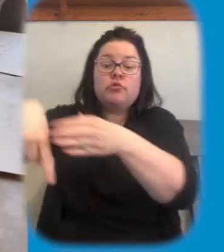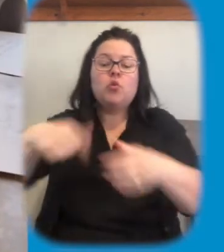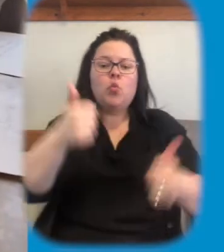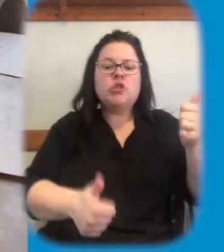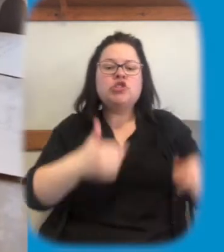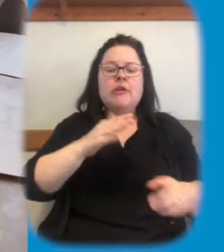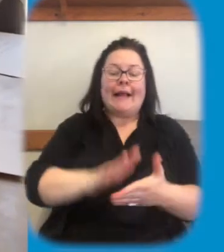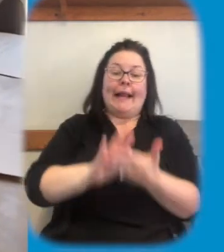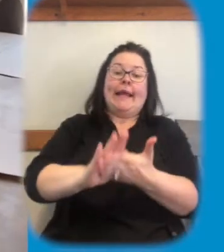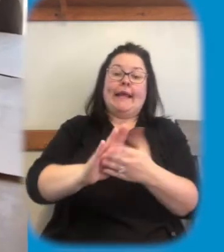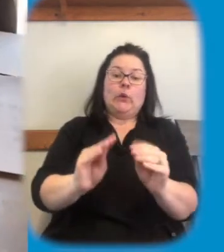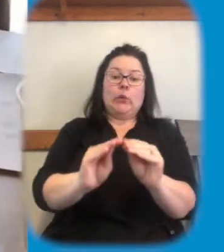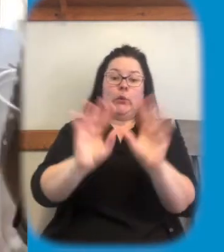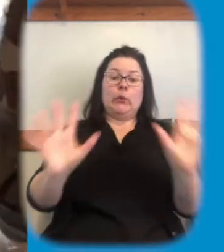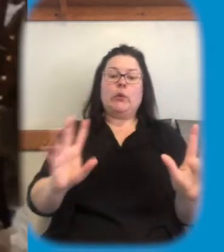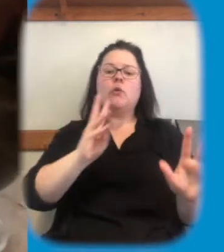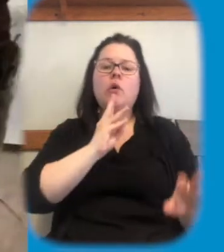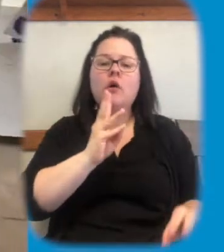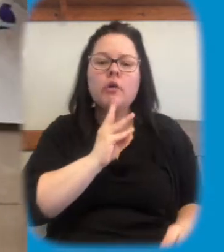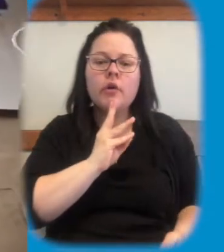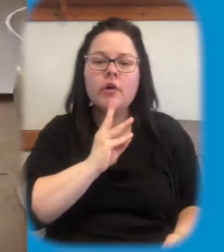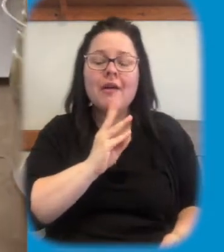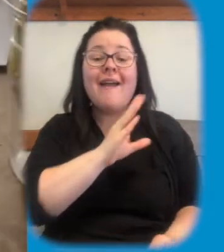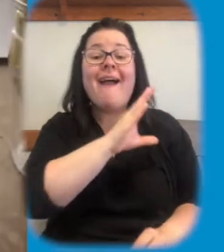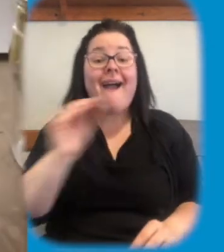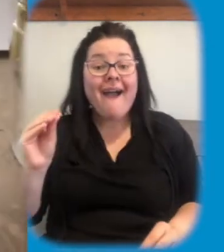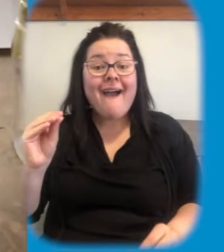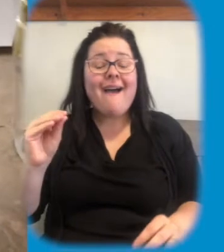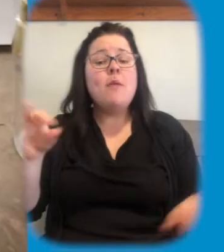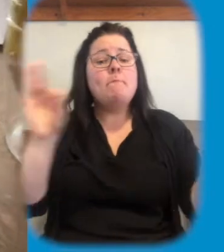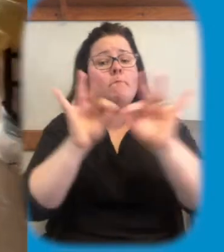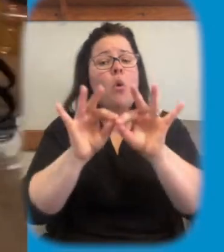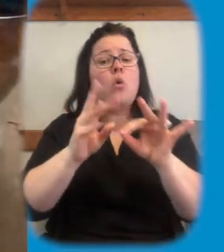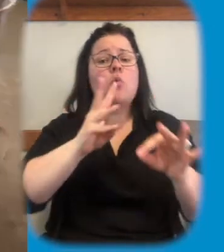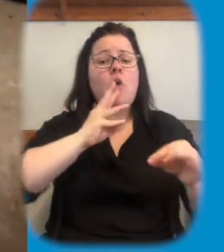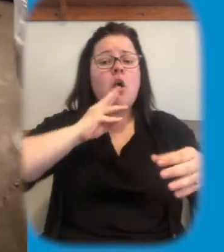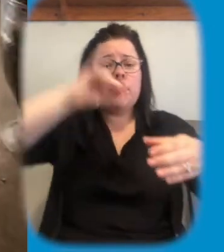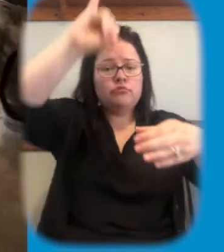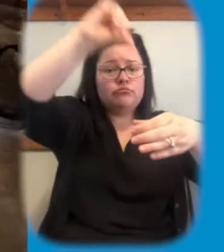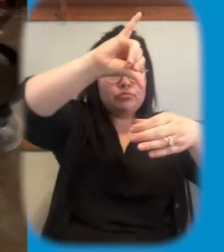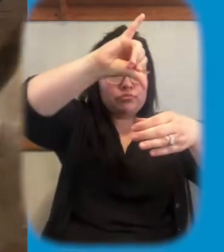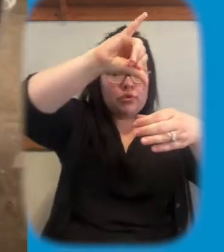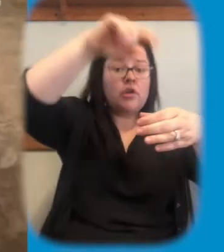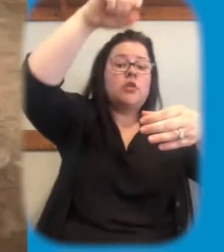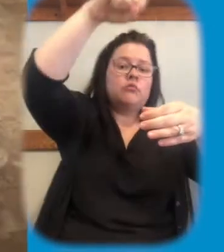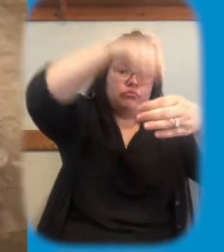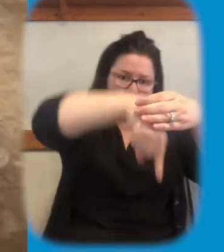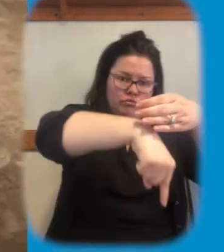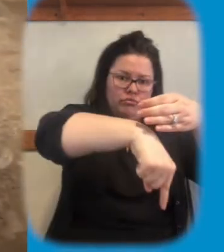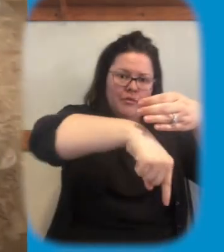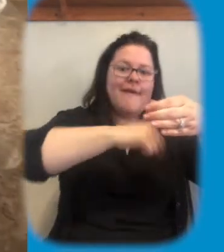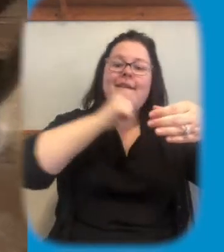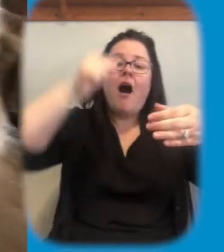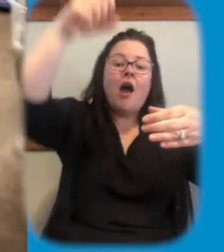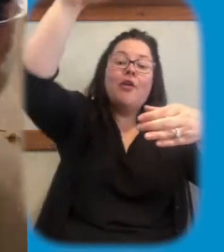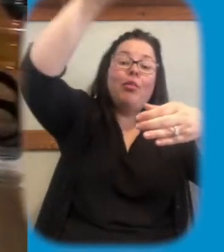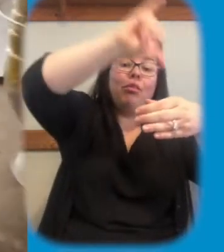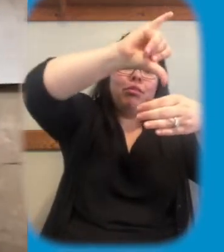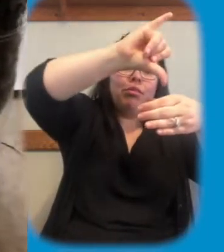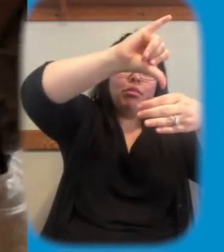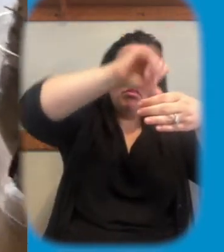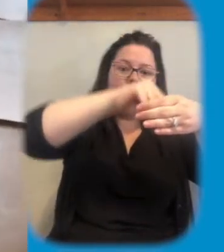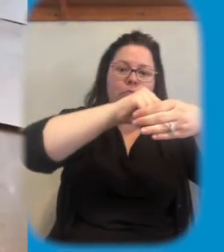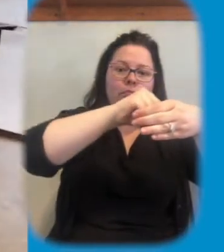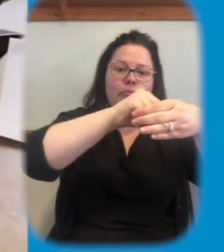clean water, but also the most that can come out of the filter as possible, right? We don't want the water getting stuck. Okay,